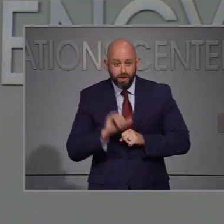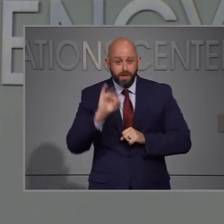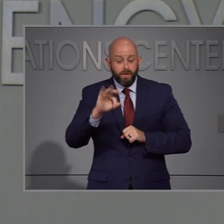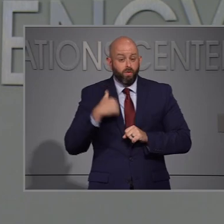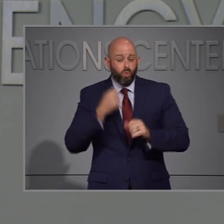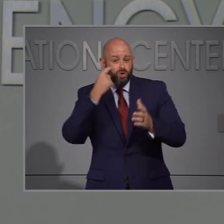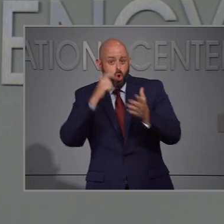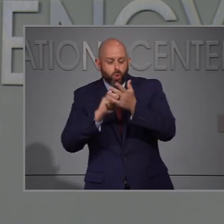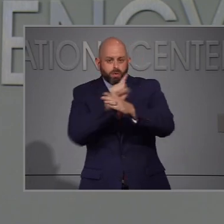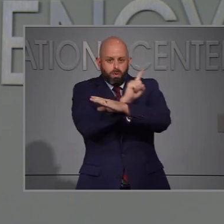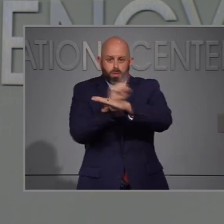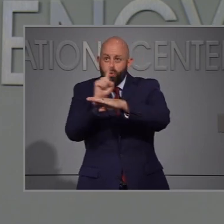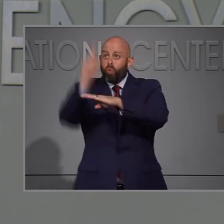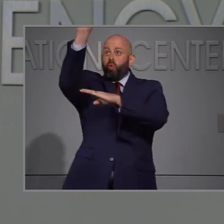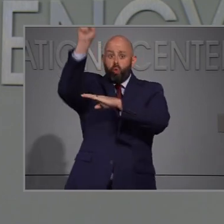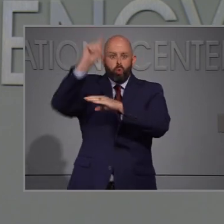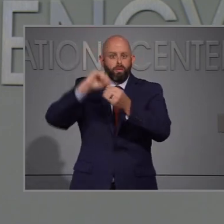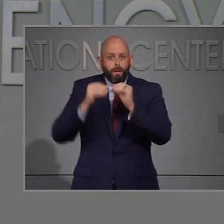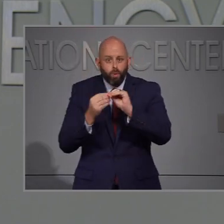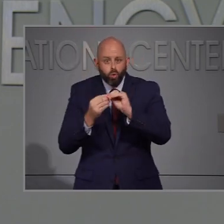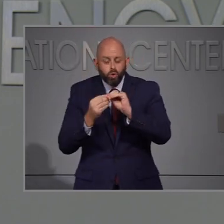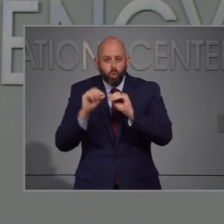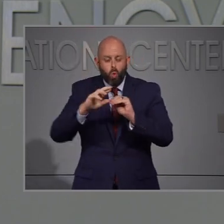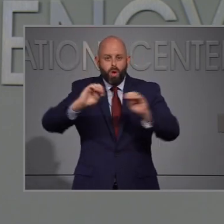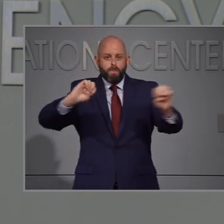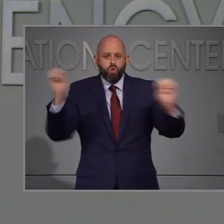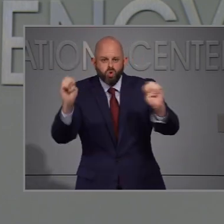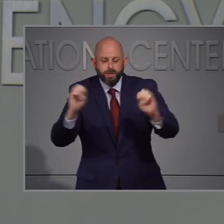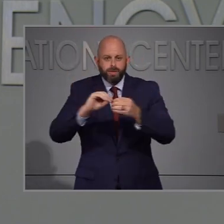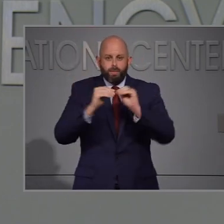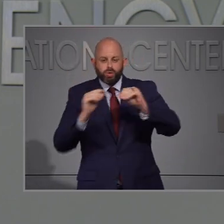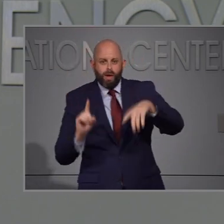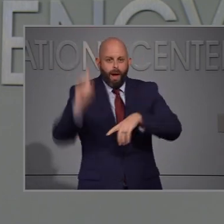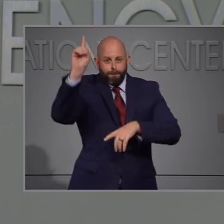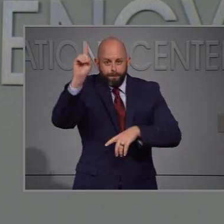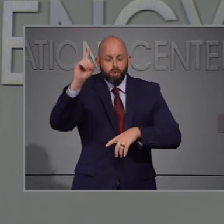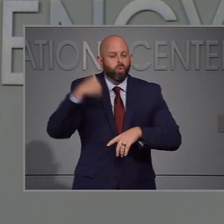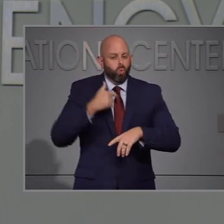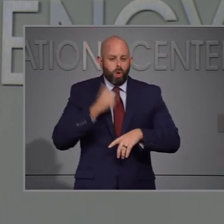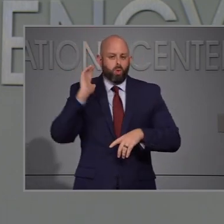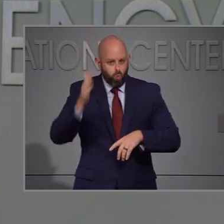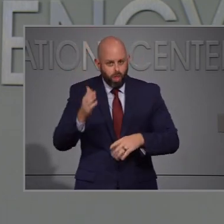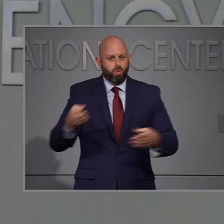new scientific data that emerges, we will not hesitate to act.